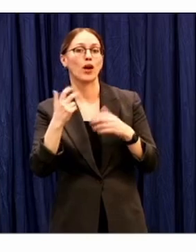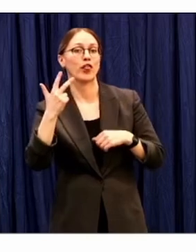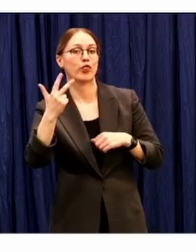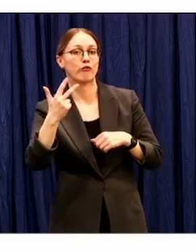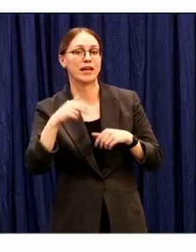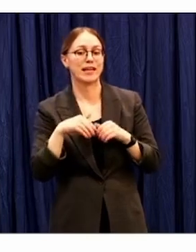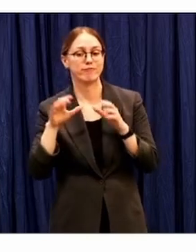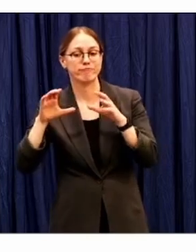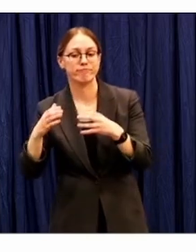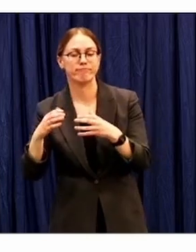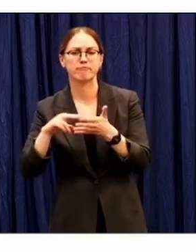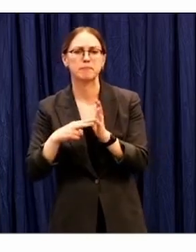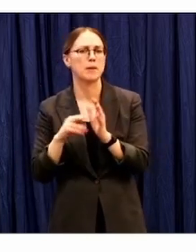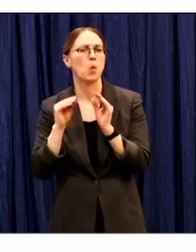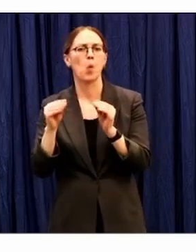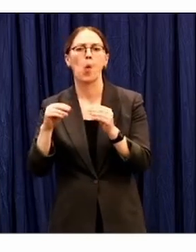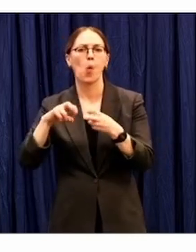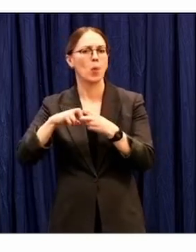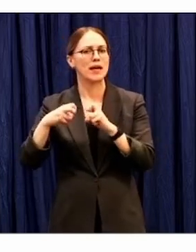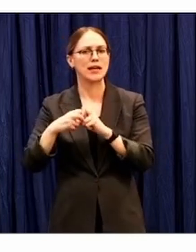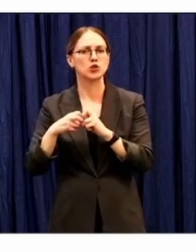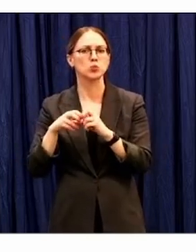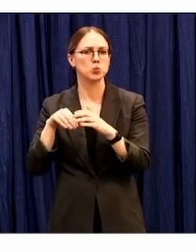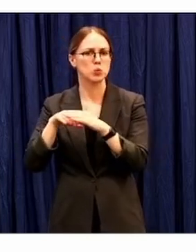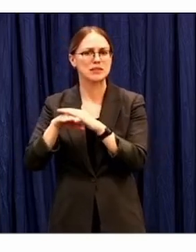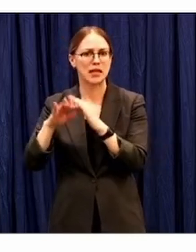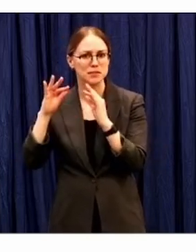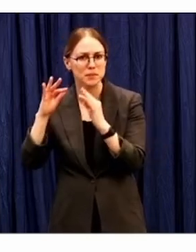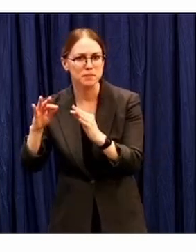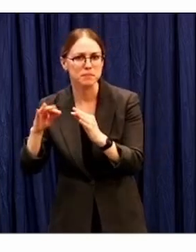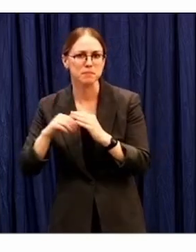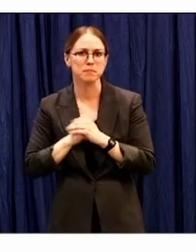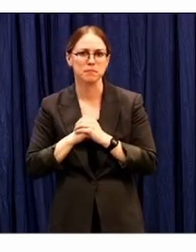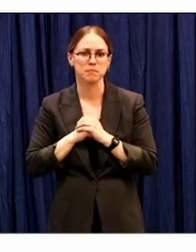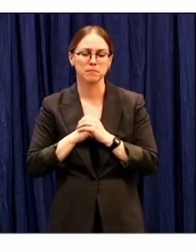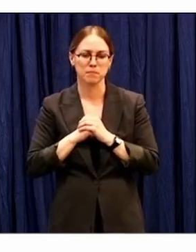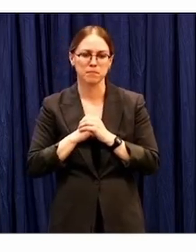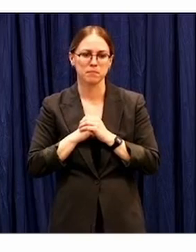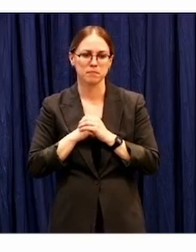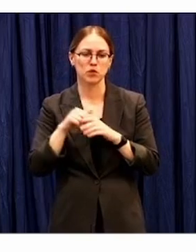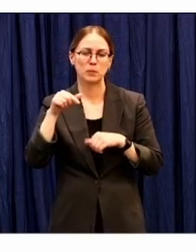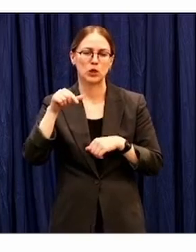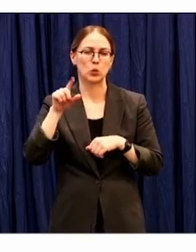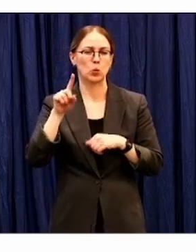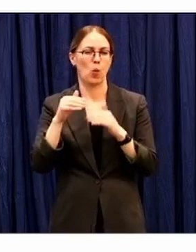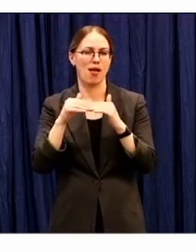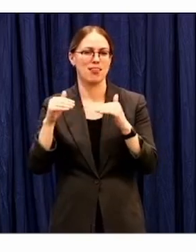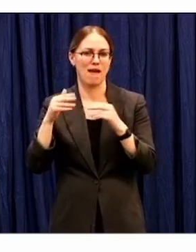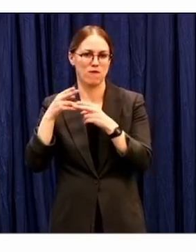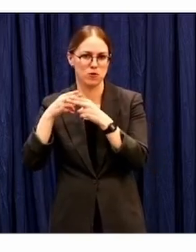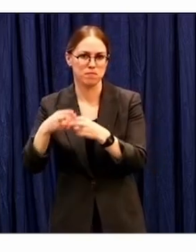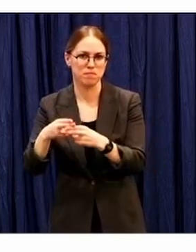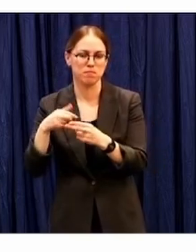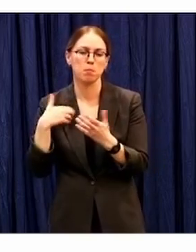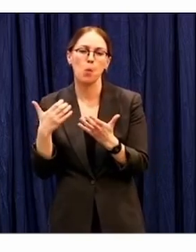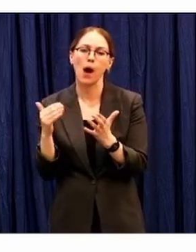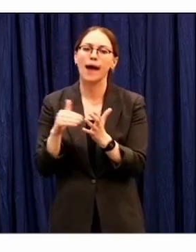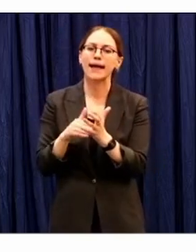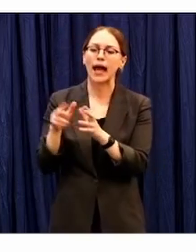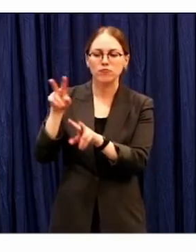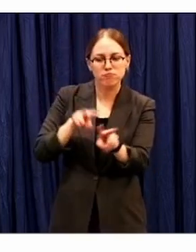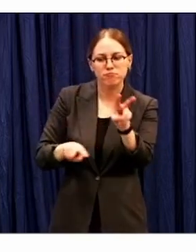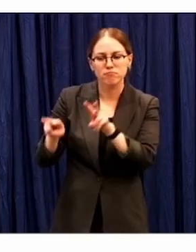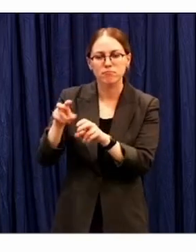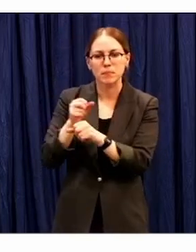were no issues found in their last review. That could have been at the 2.0 level or the 2.1 level, but we still want to go back and take a look in case